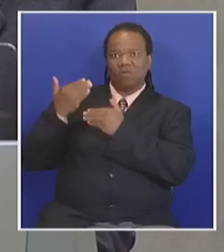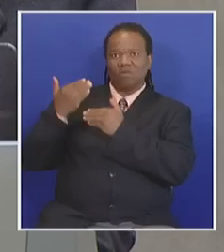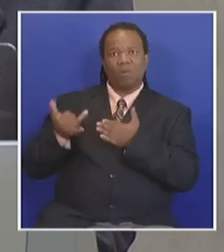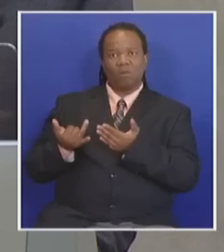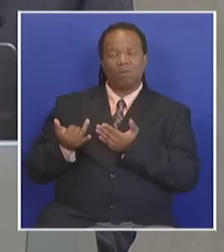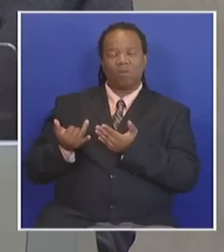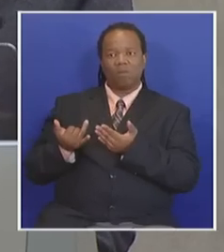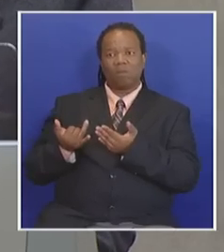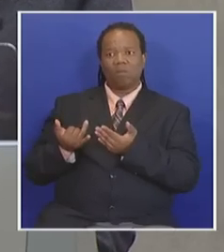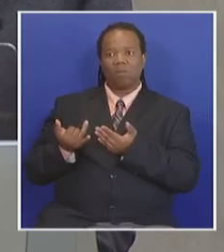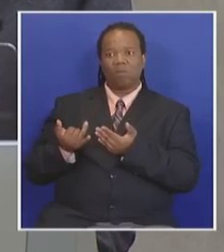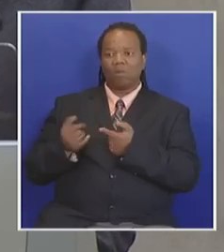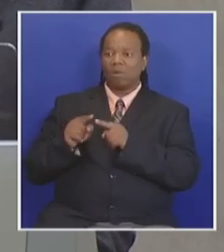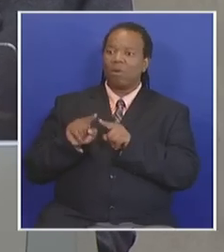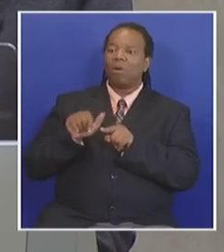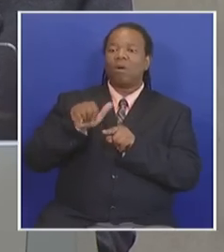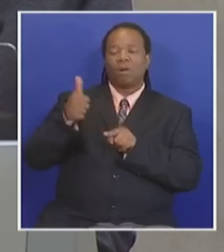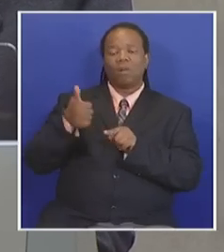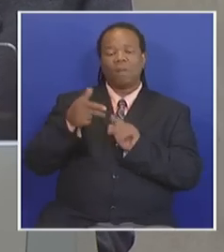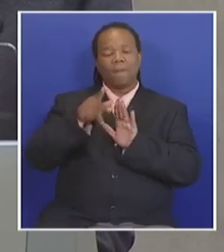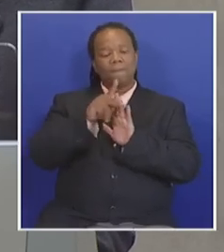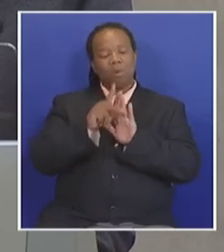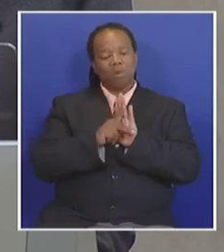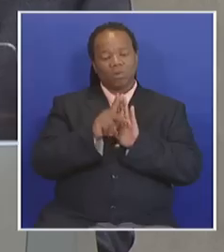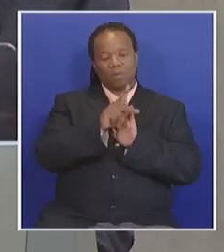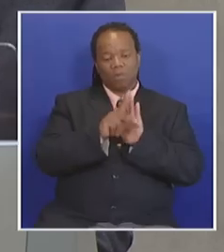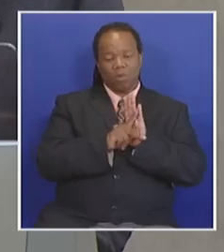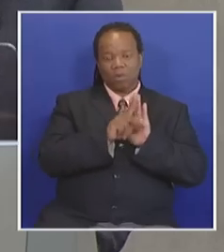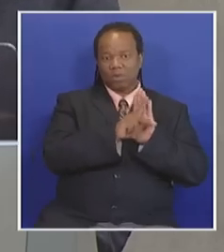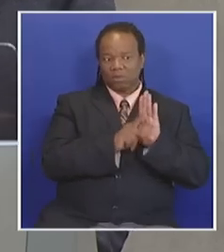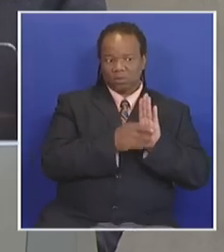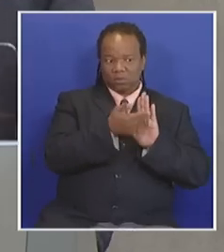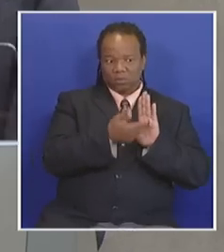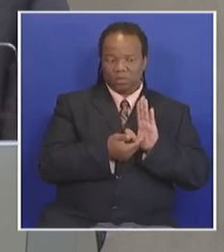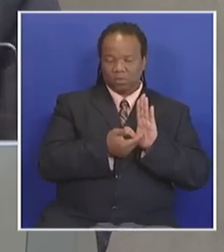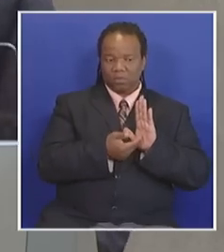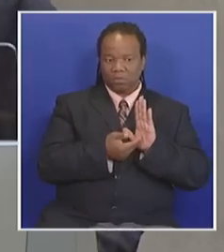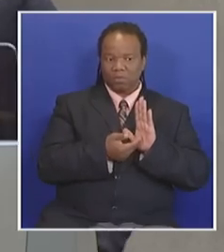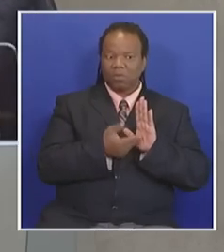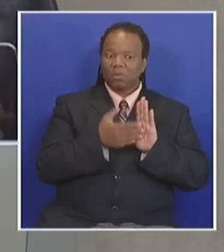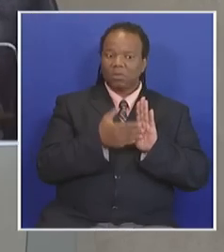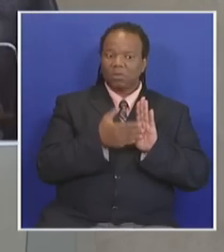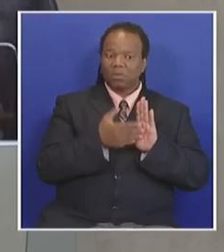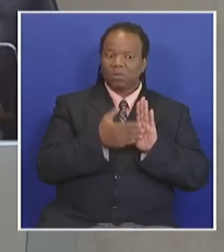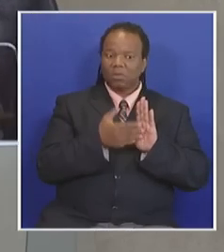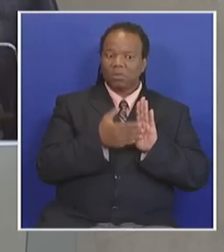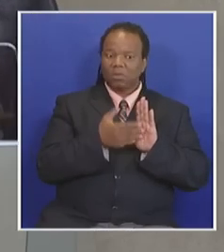The life of those policies can only be seen in a collective effort. Those who are